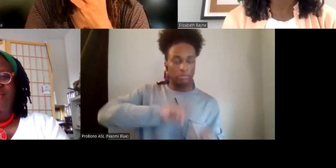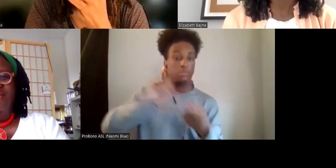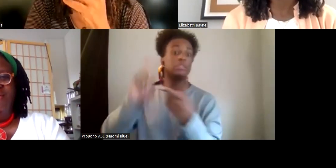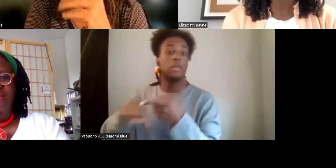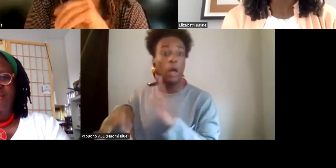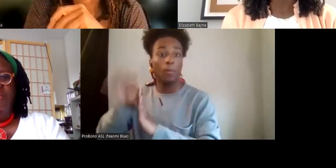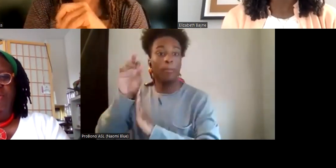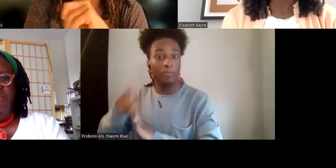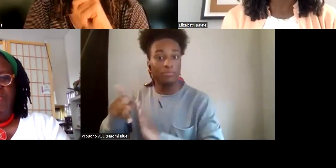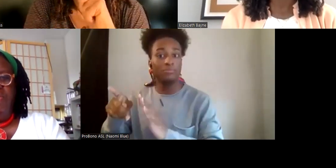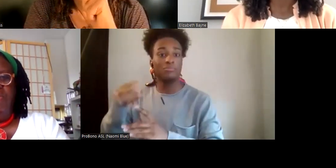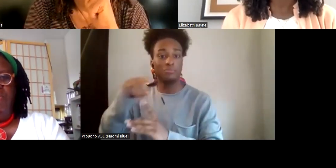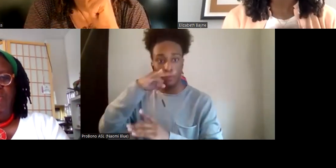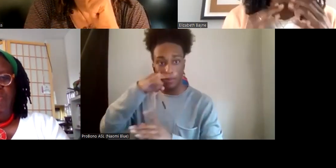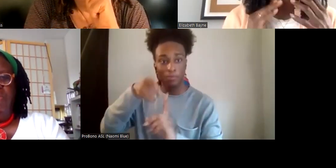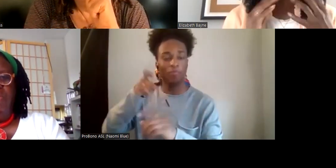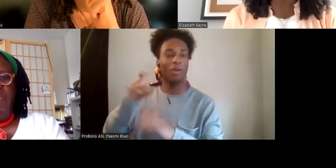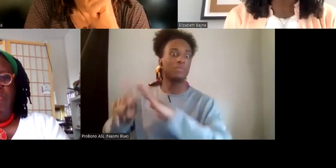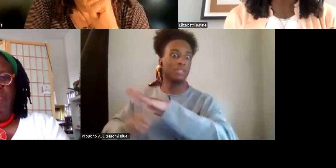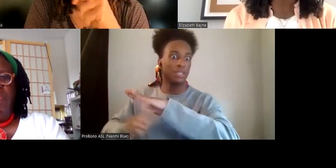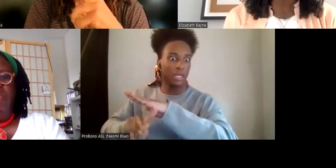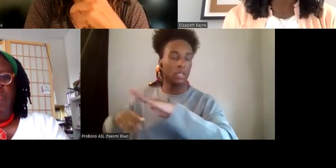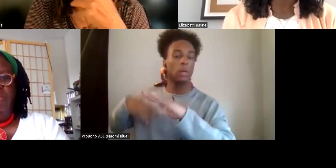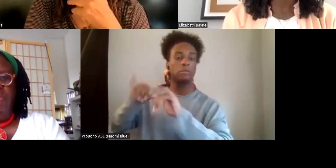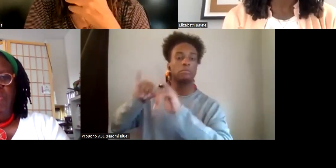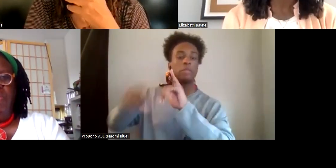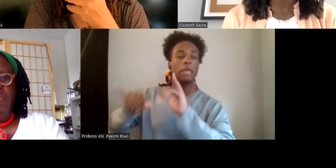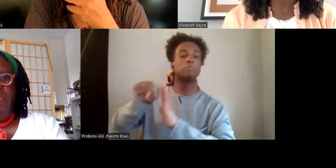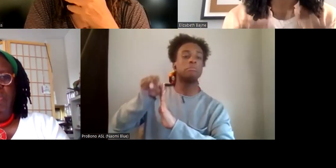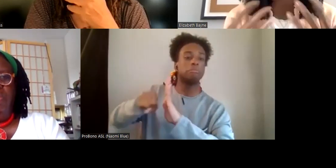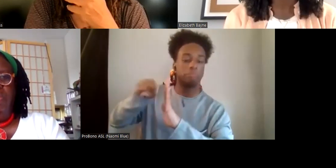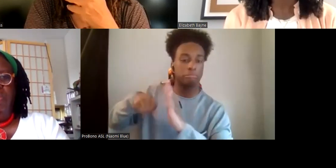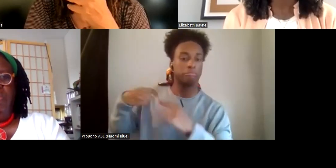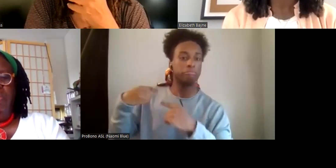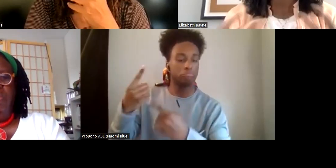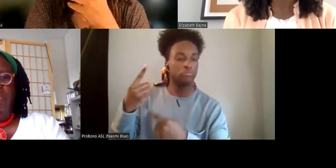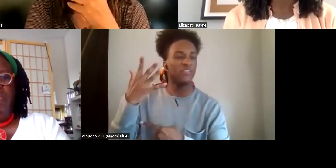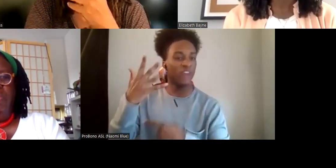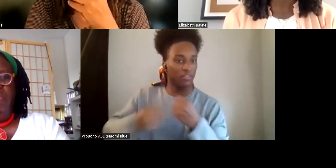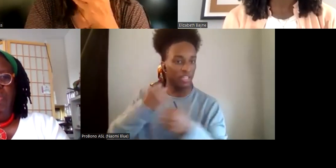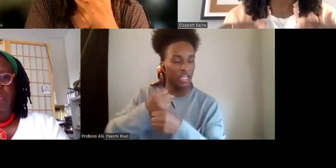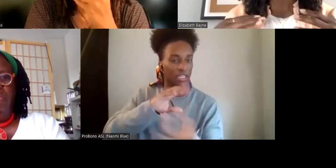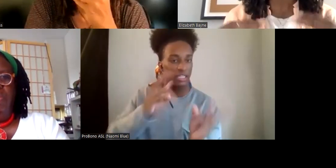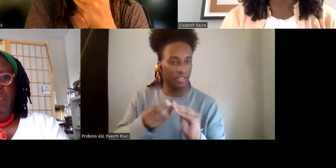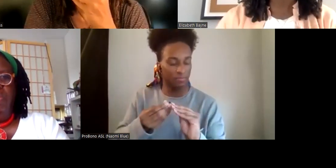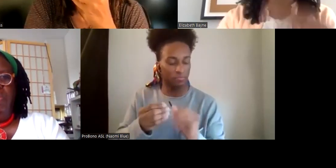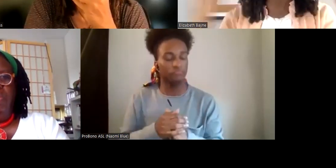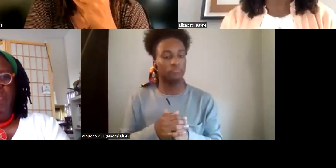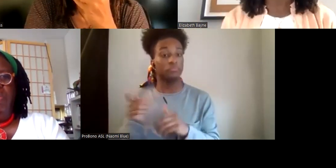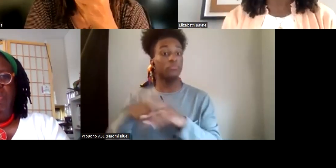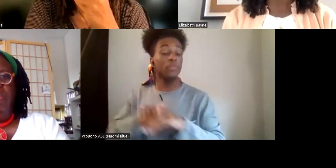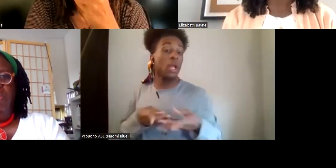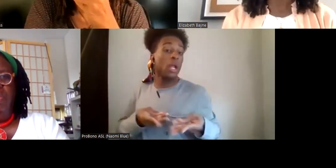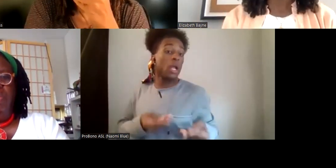5 years, and she went into her story, her birthing, breastfeeding journey, wanting to do